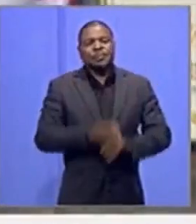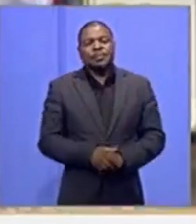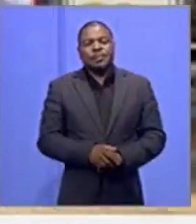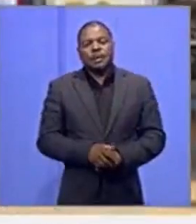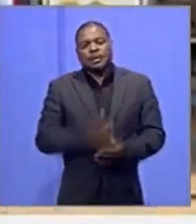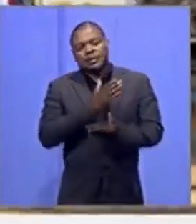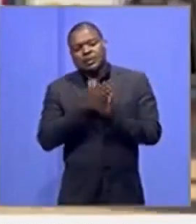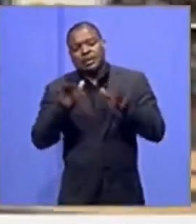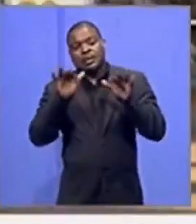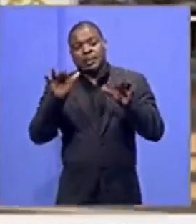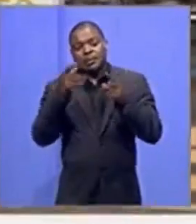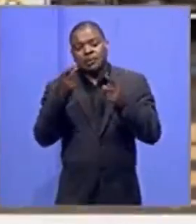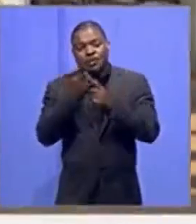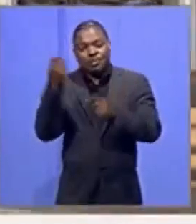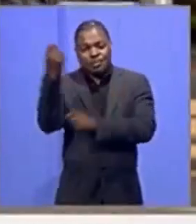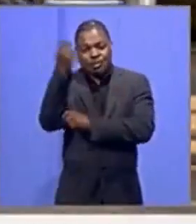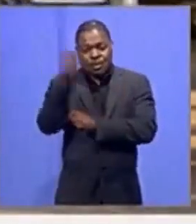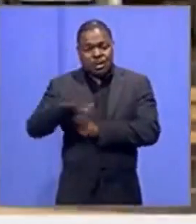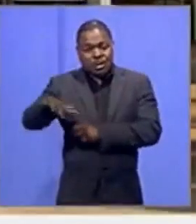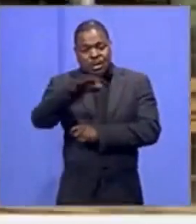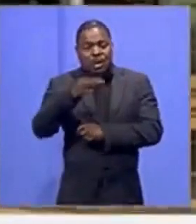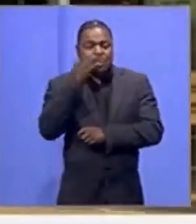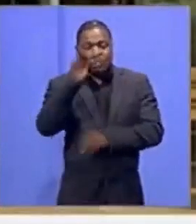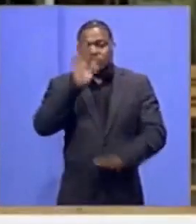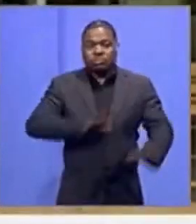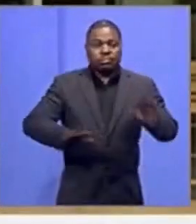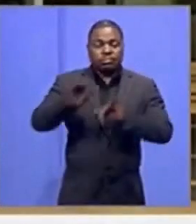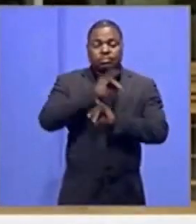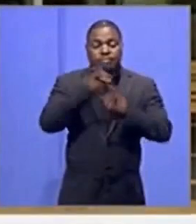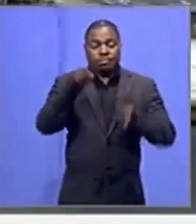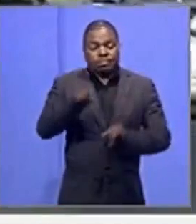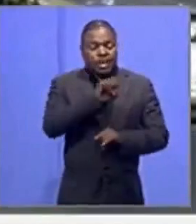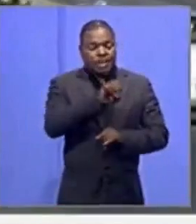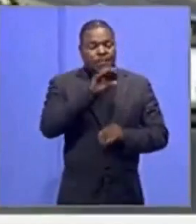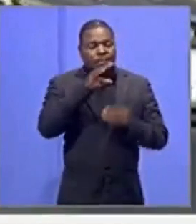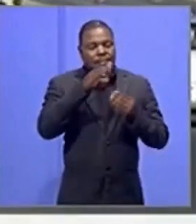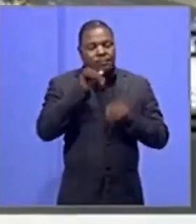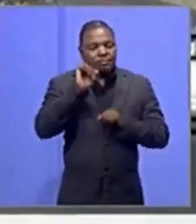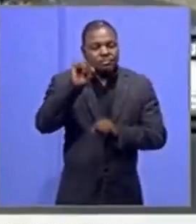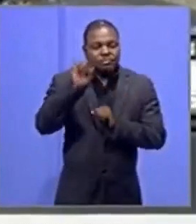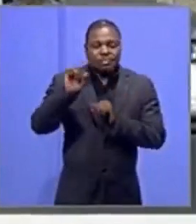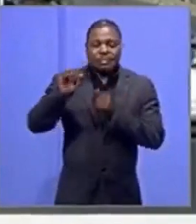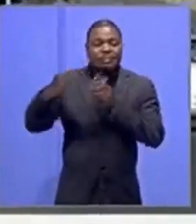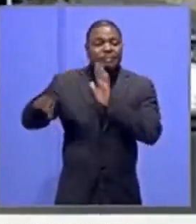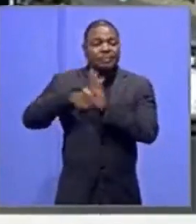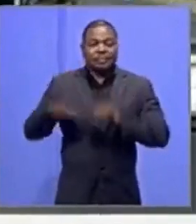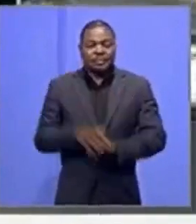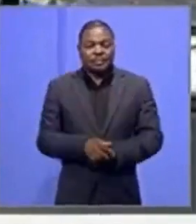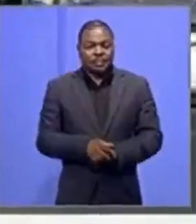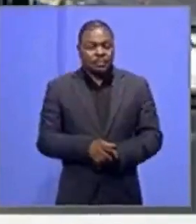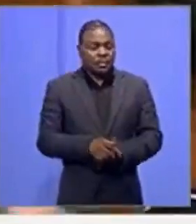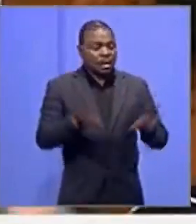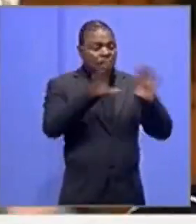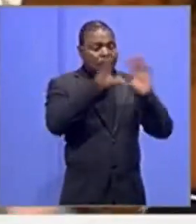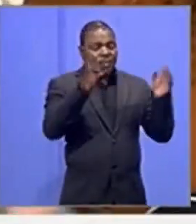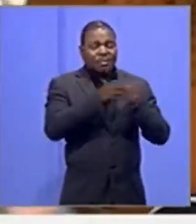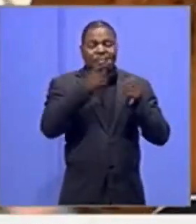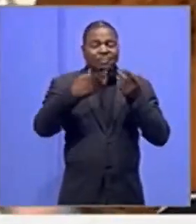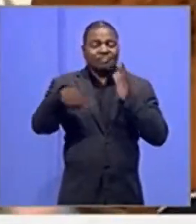bangwe ka Polokwane ba re ba amilwe gampe ke ditšhupetšo tša EFF. They are affected because